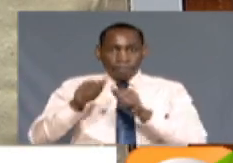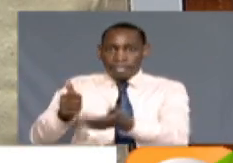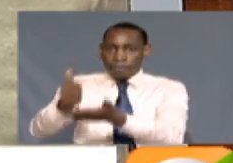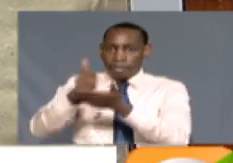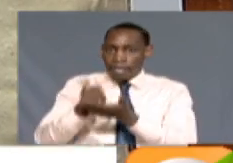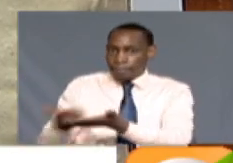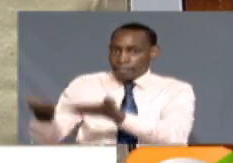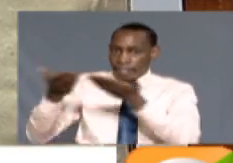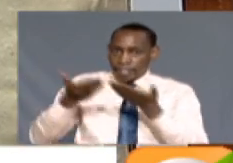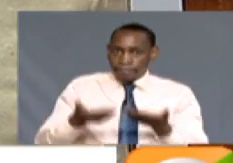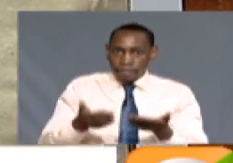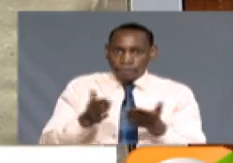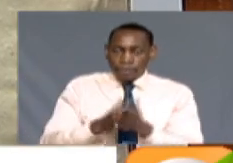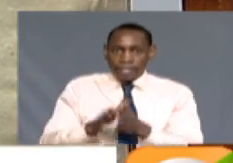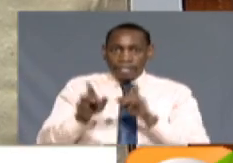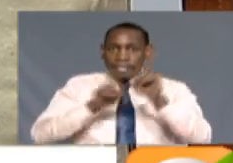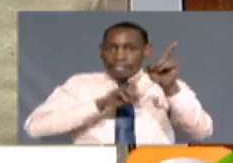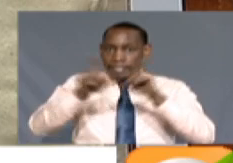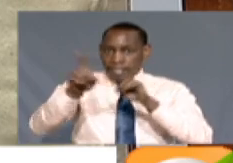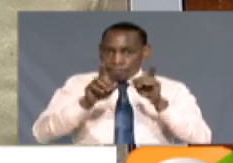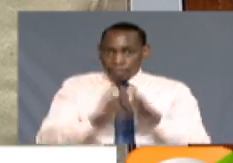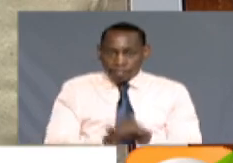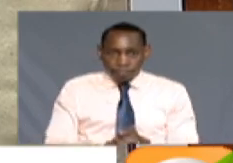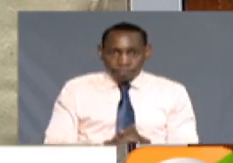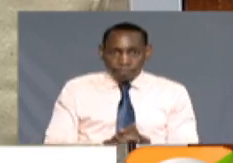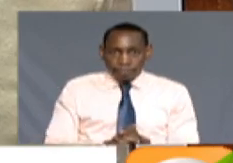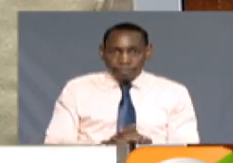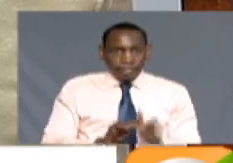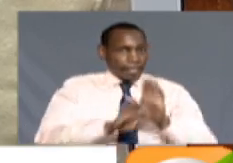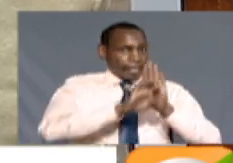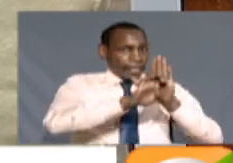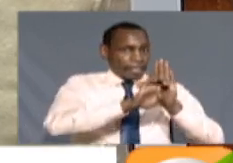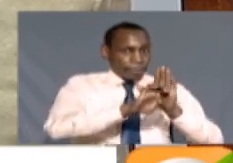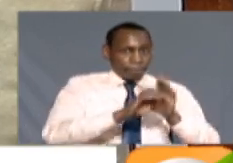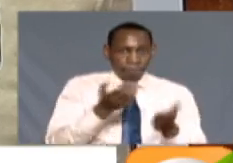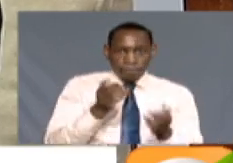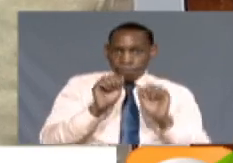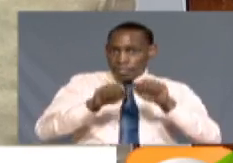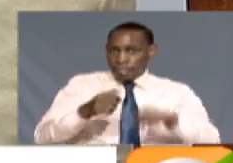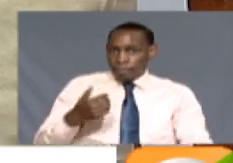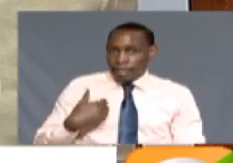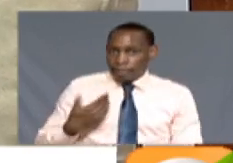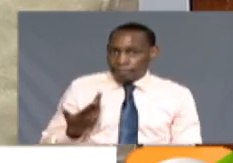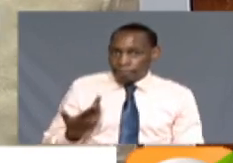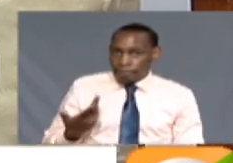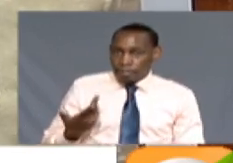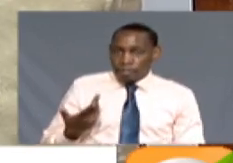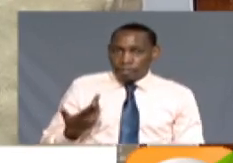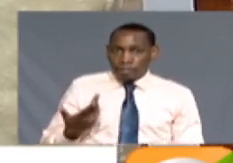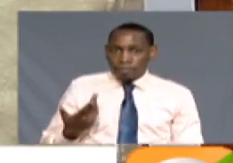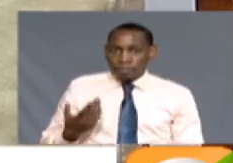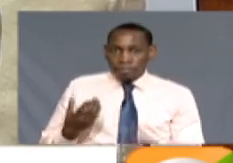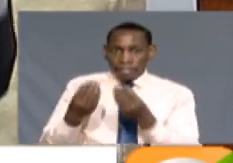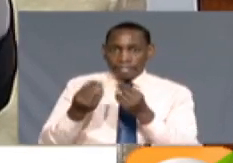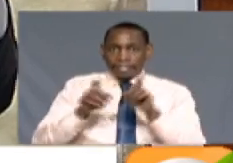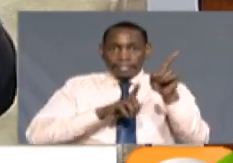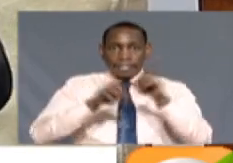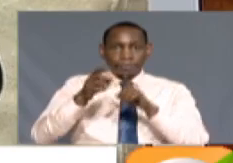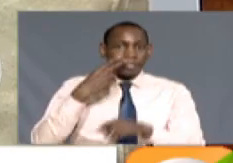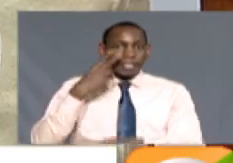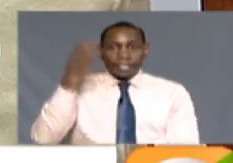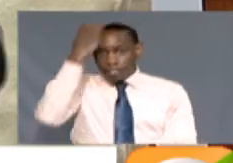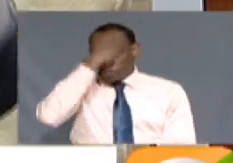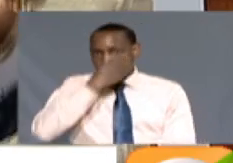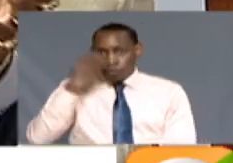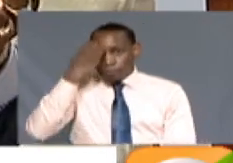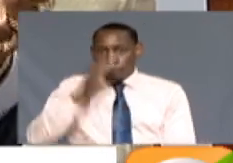by providing us with transport. Okay. Yeah, say for example, to have those easy transport you see in Europe,